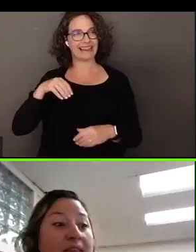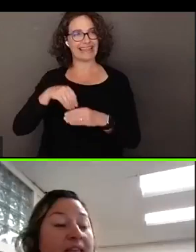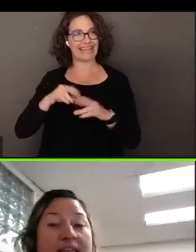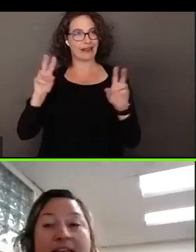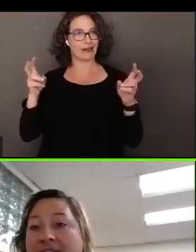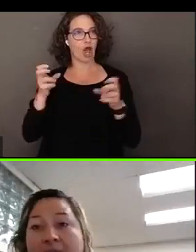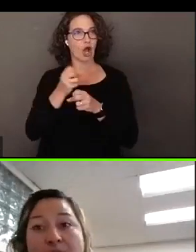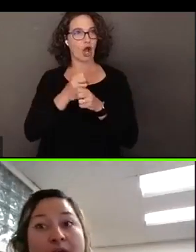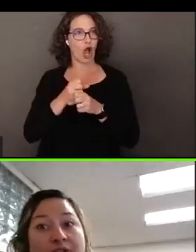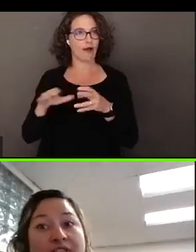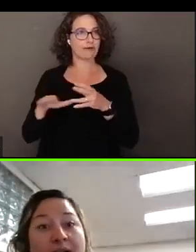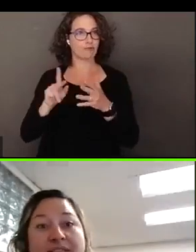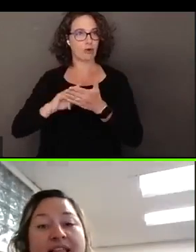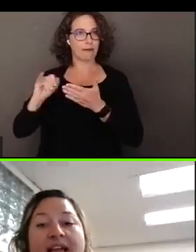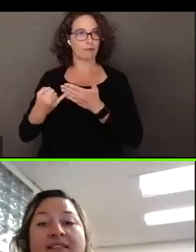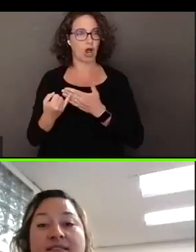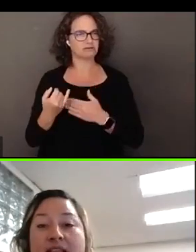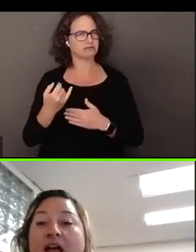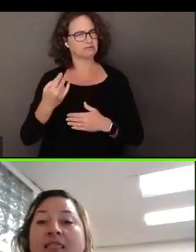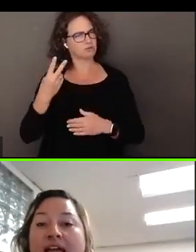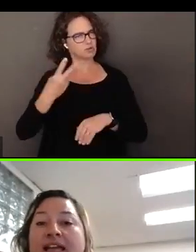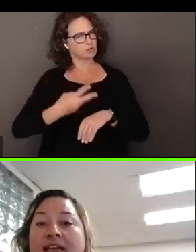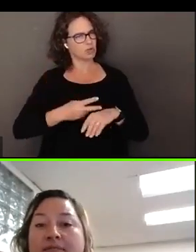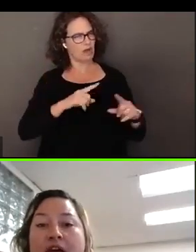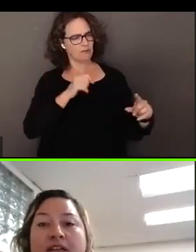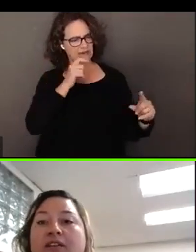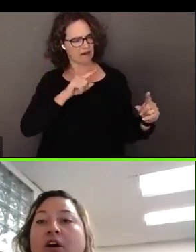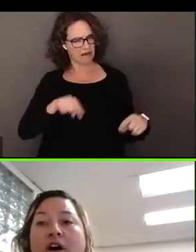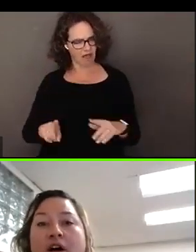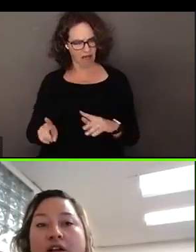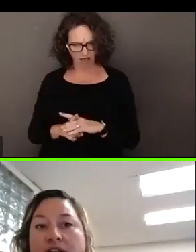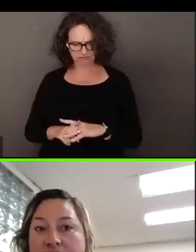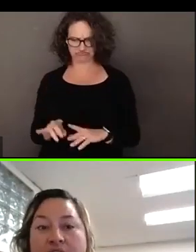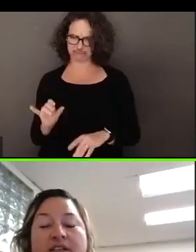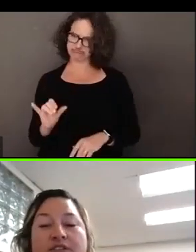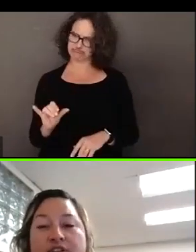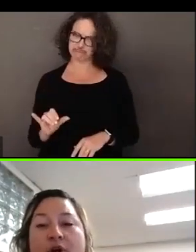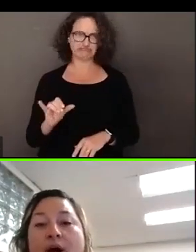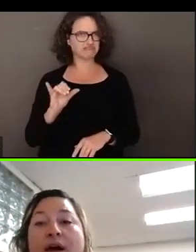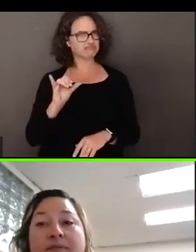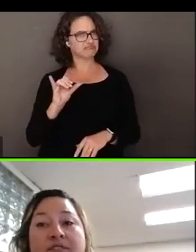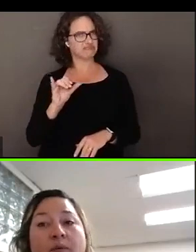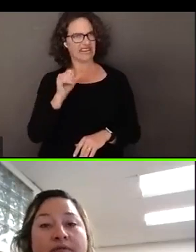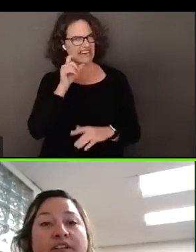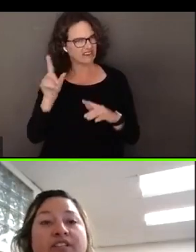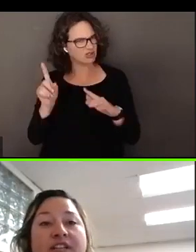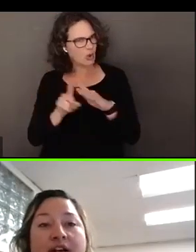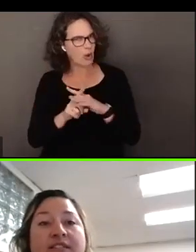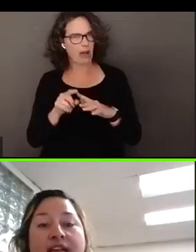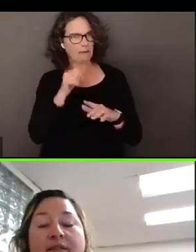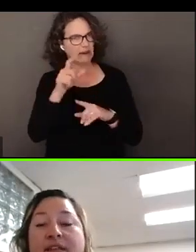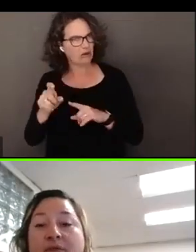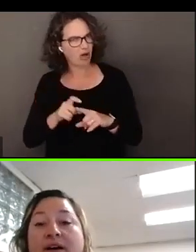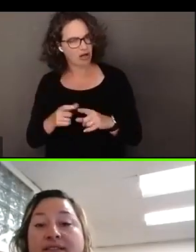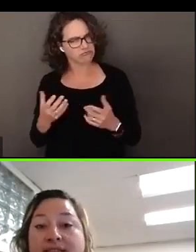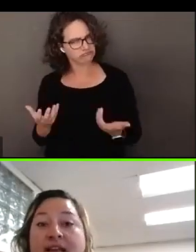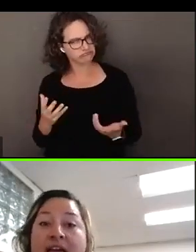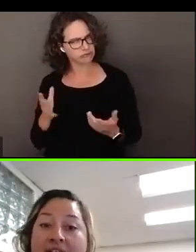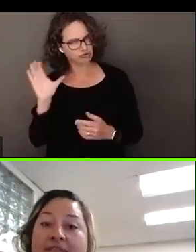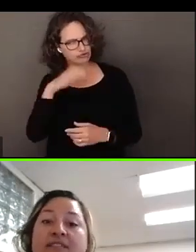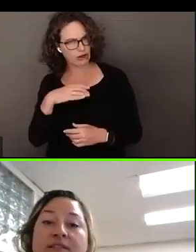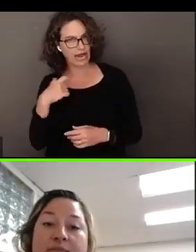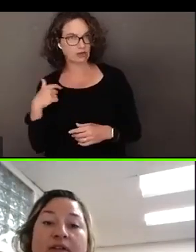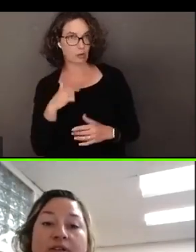that he didn't come a couple times, and that's not like him not to call, not to show up. So we reached out to him and he